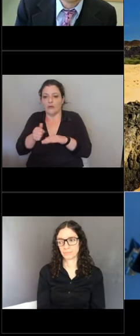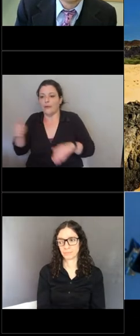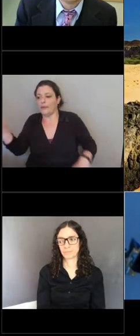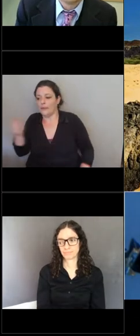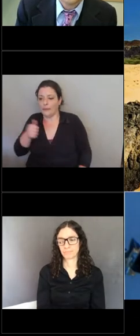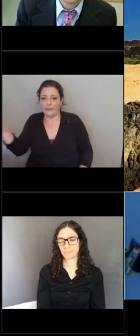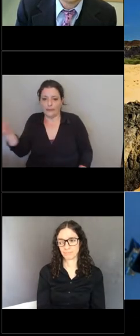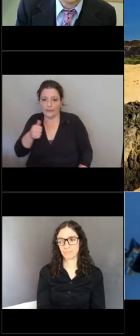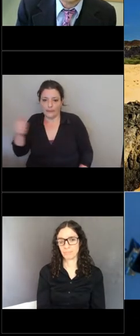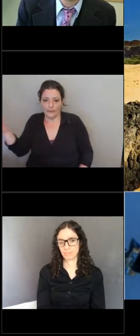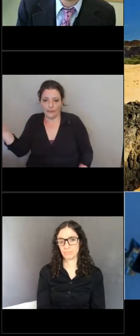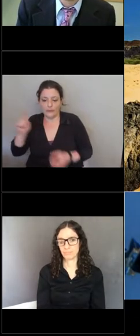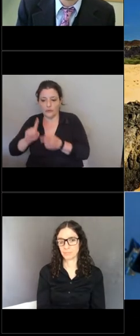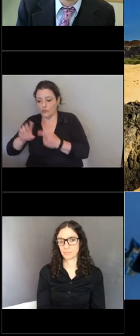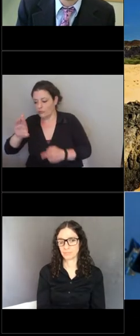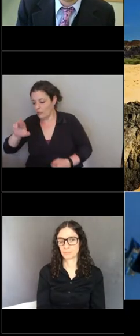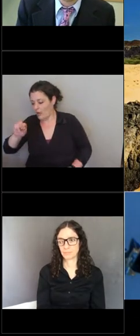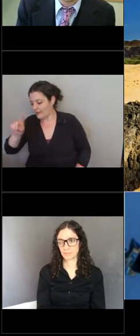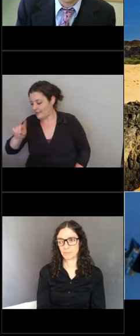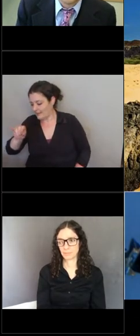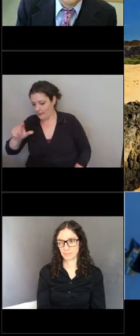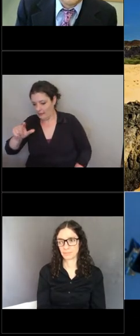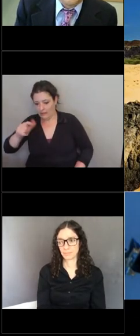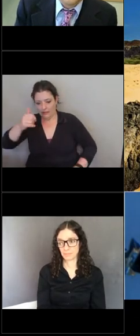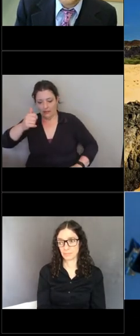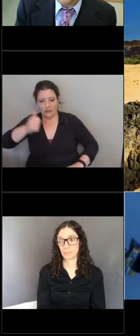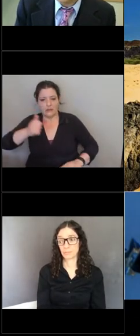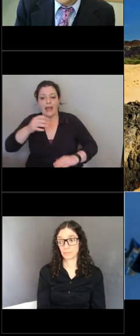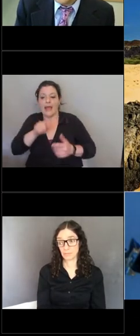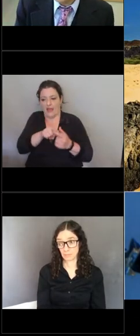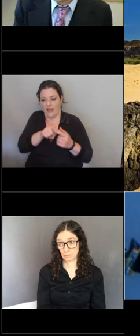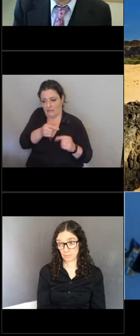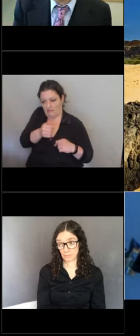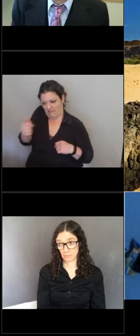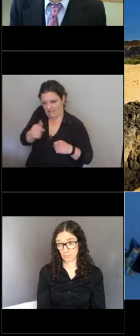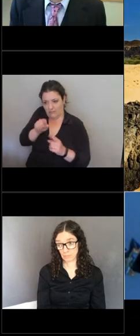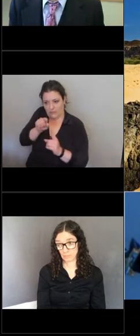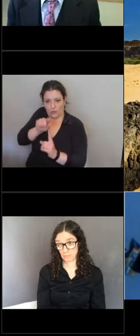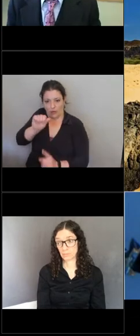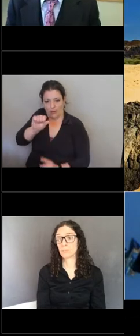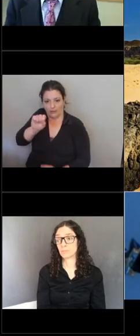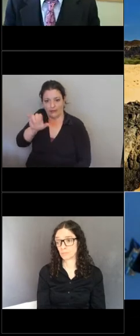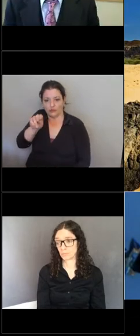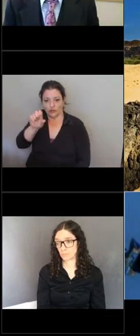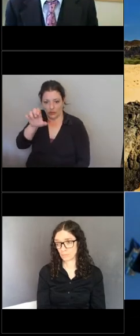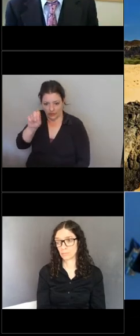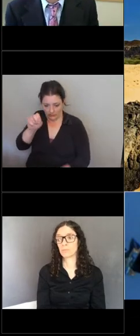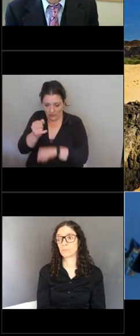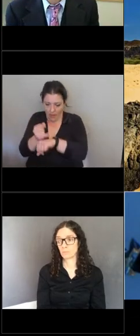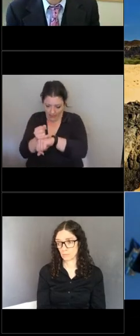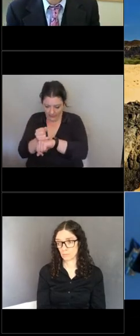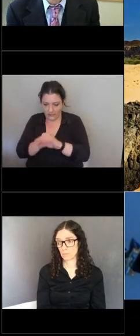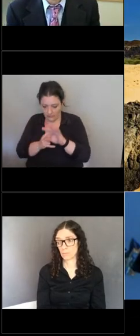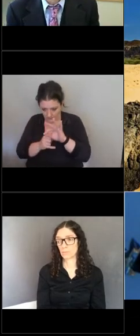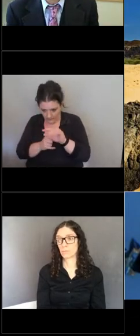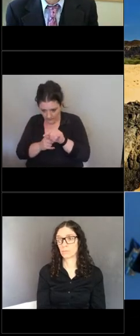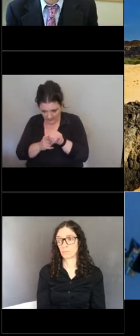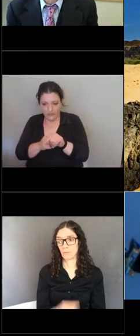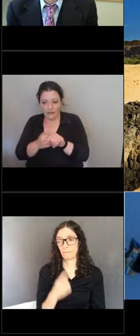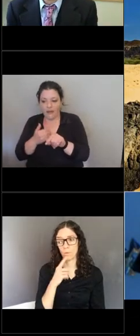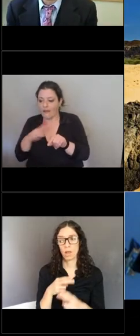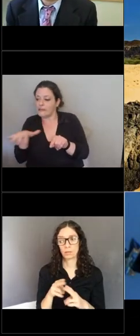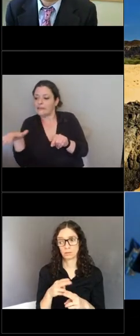Brazil to nest and lay eggs on the shores of Ascension. On top of having those important nesting sites,